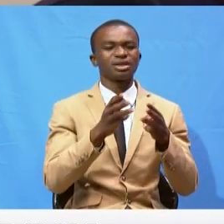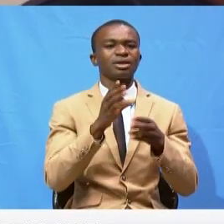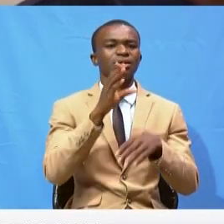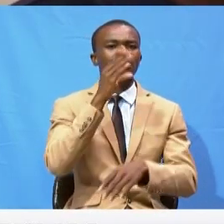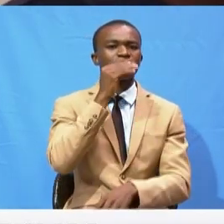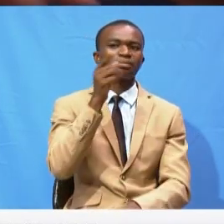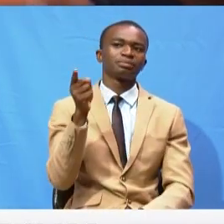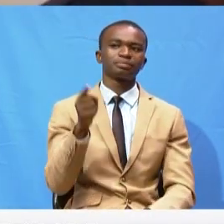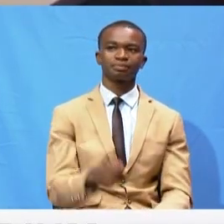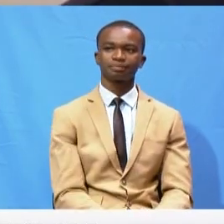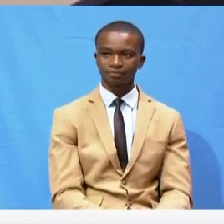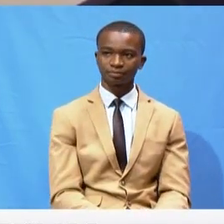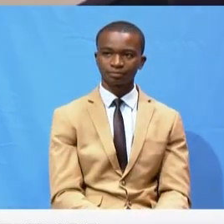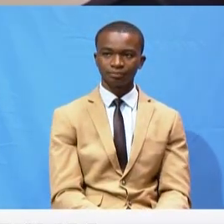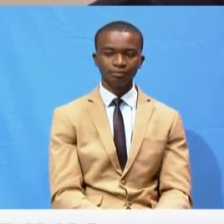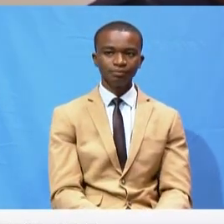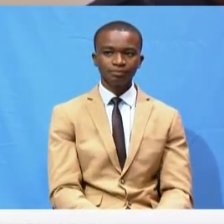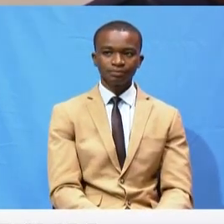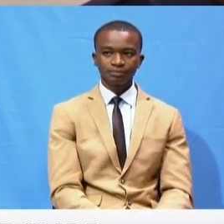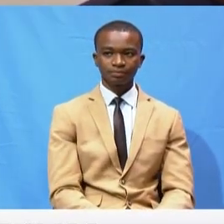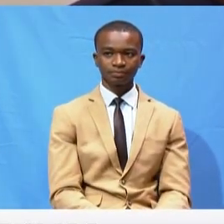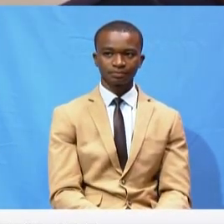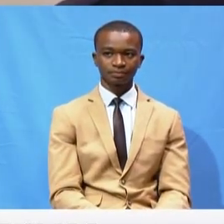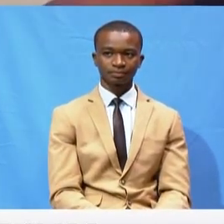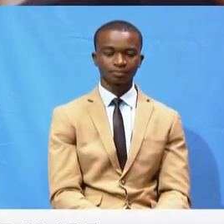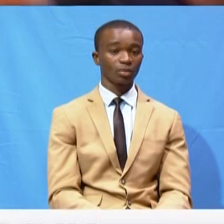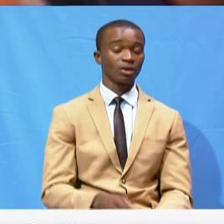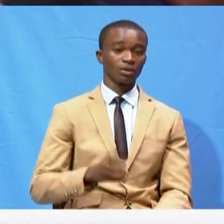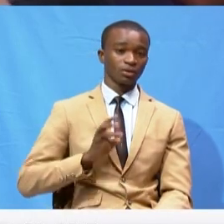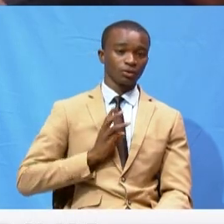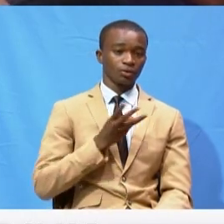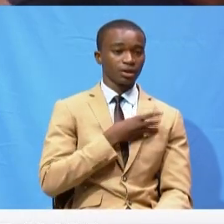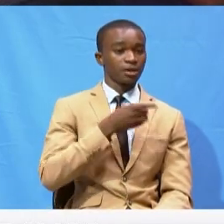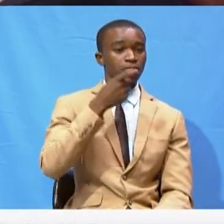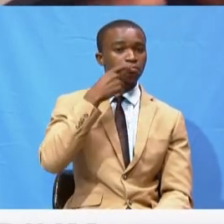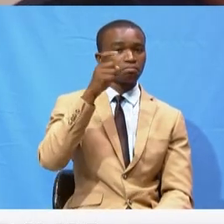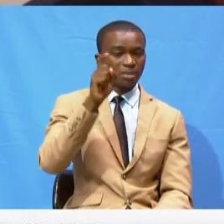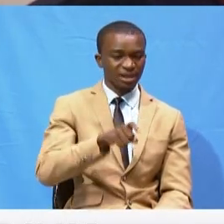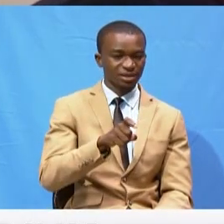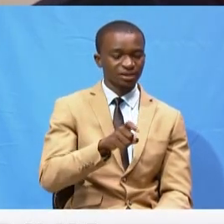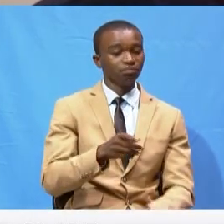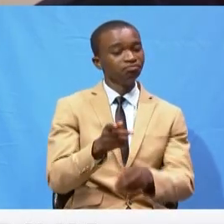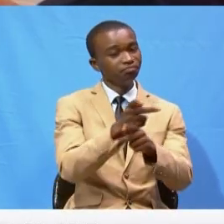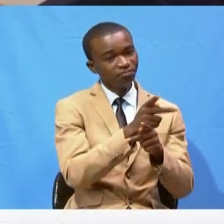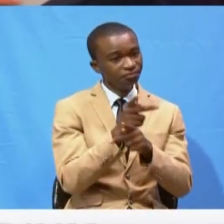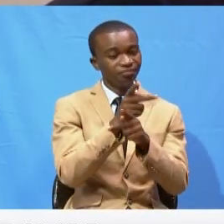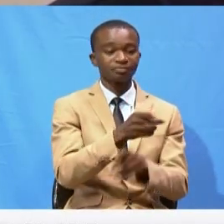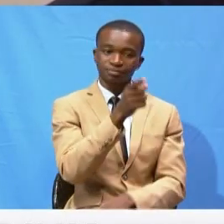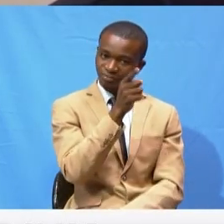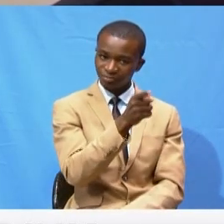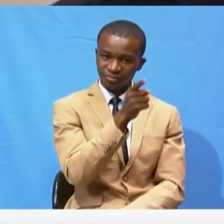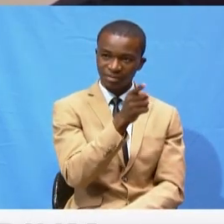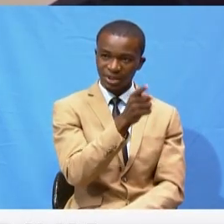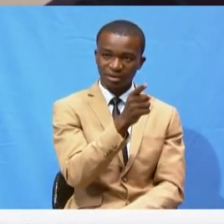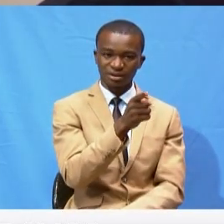by ensuring that we do the correct thing at the correct time. So that facility that they have actually pointed out, what we